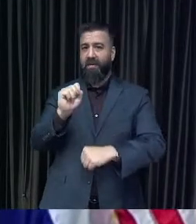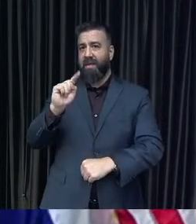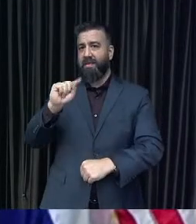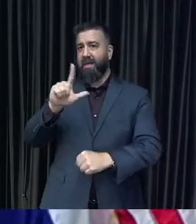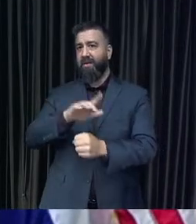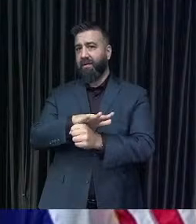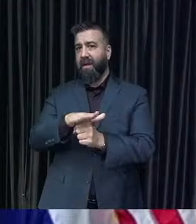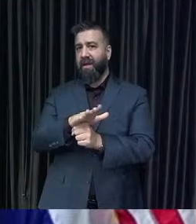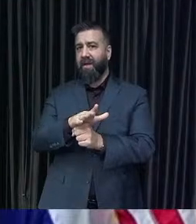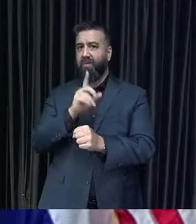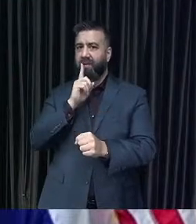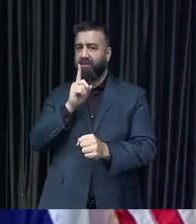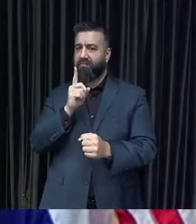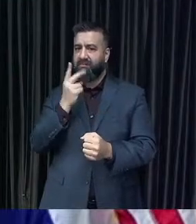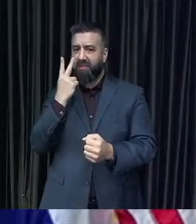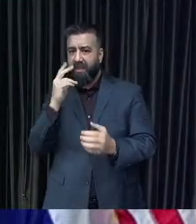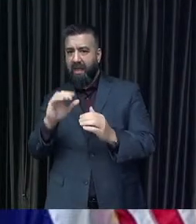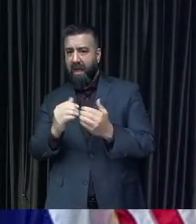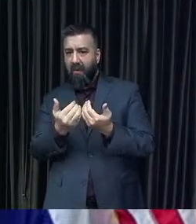at how we can